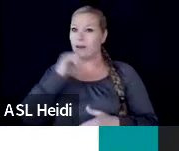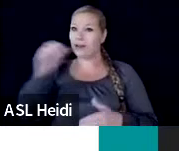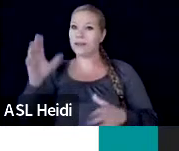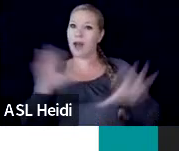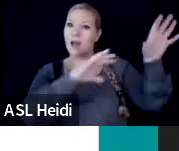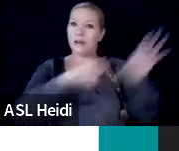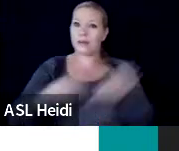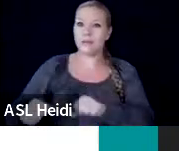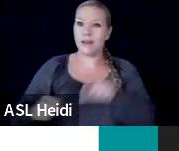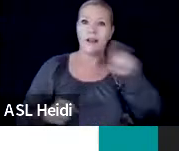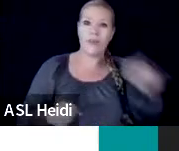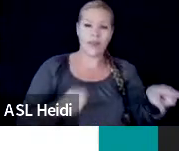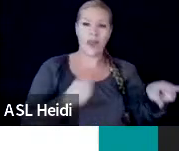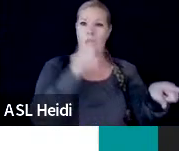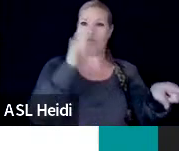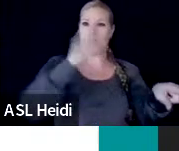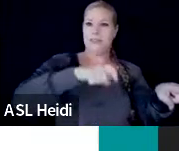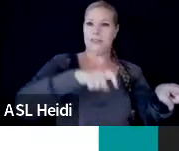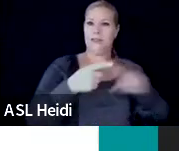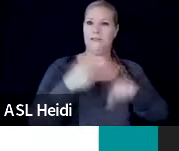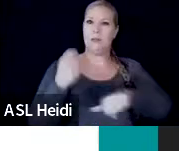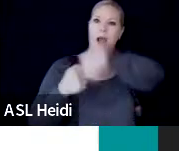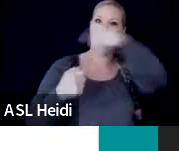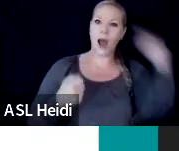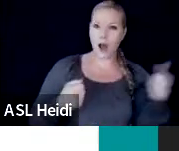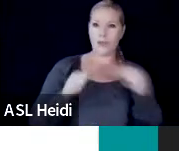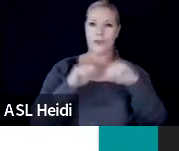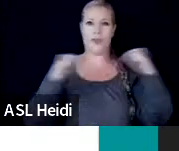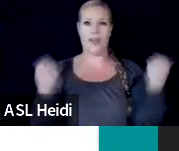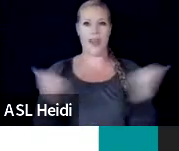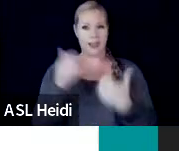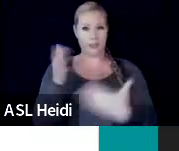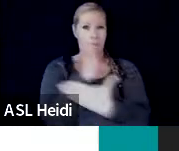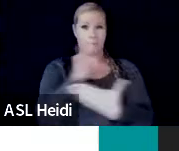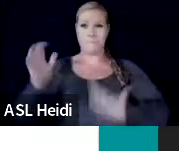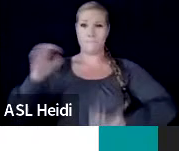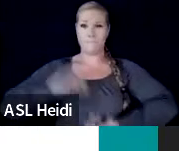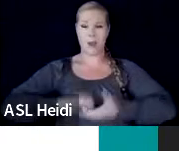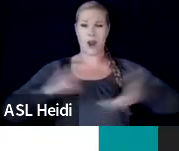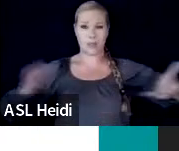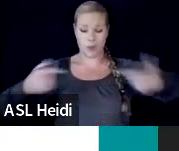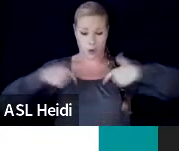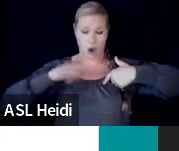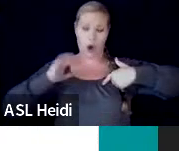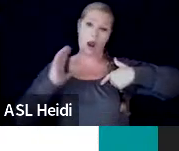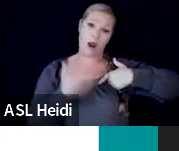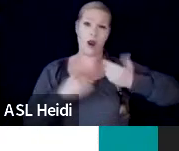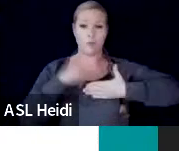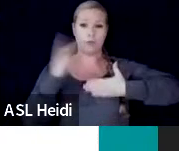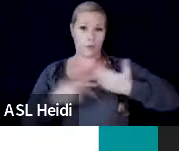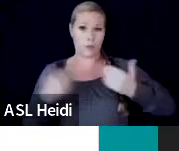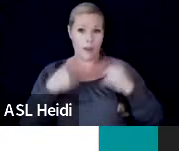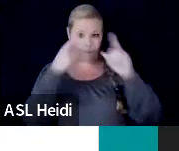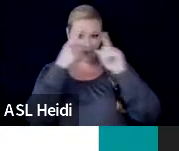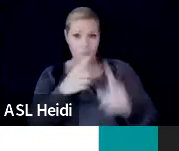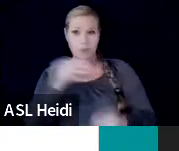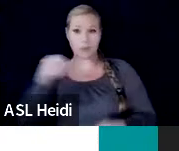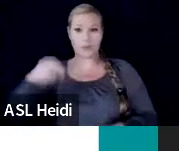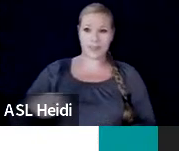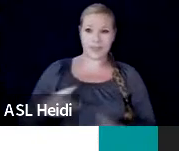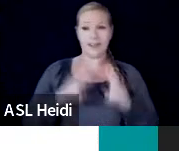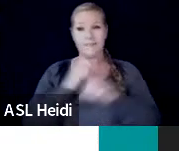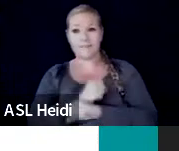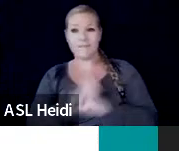partner agencies or the own program's purpose and need, vision and values. So it's been a